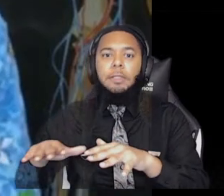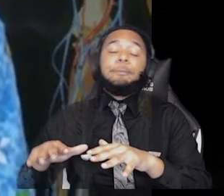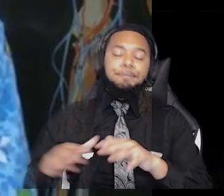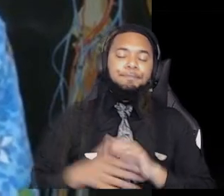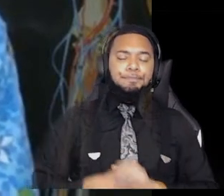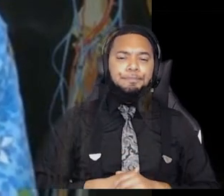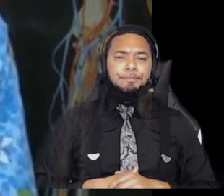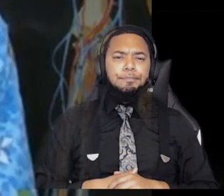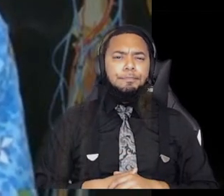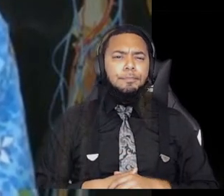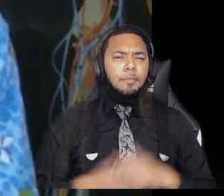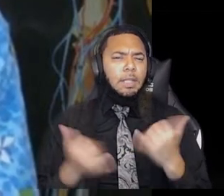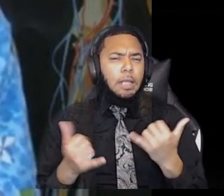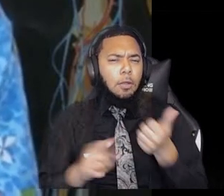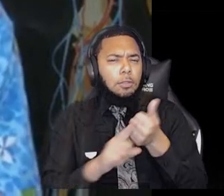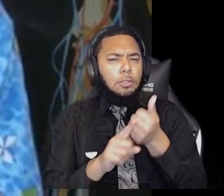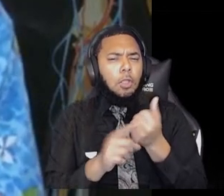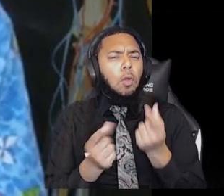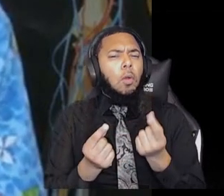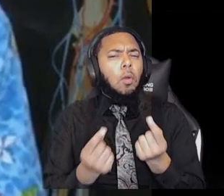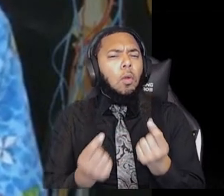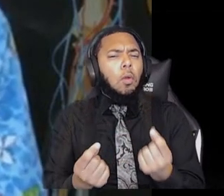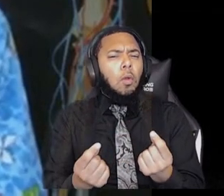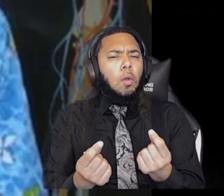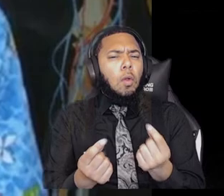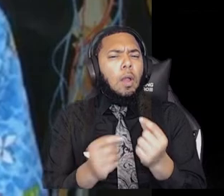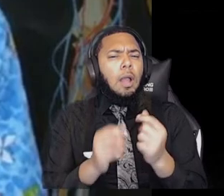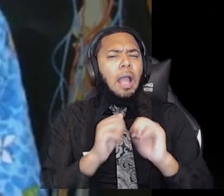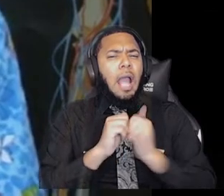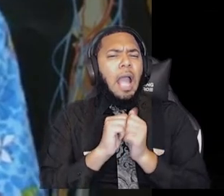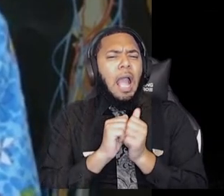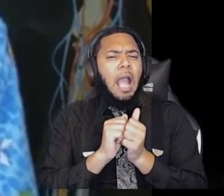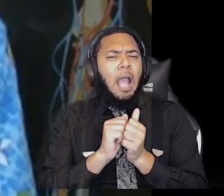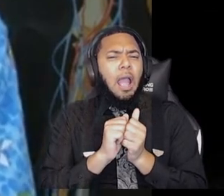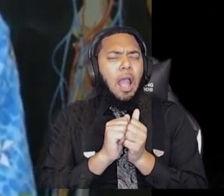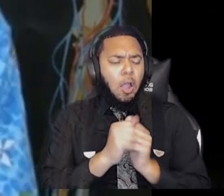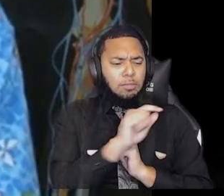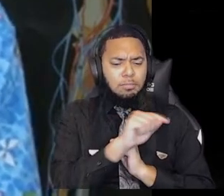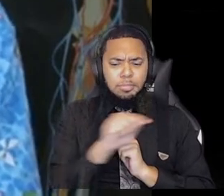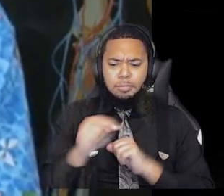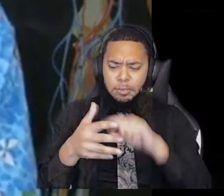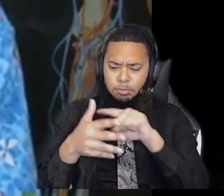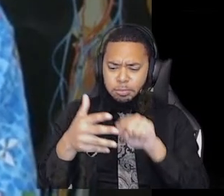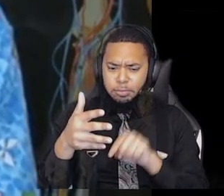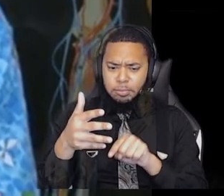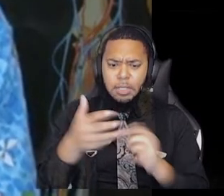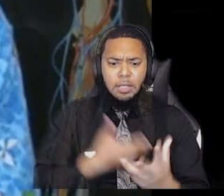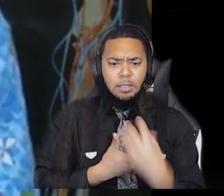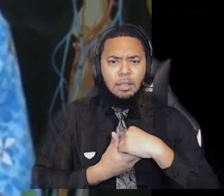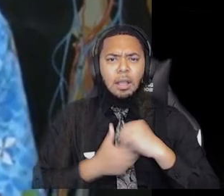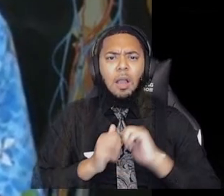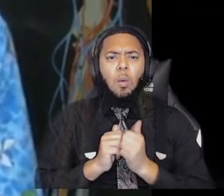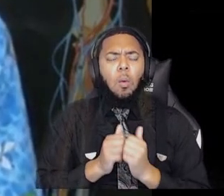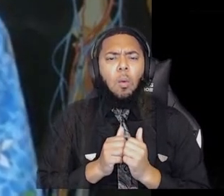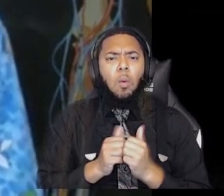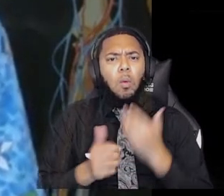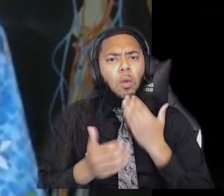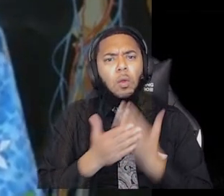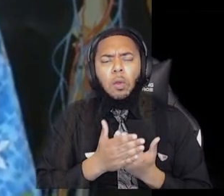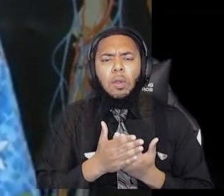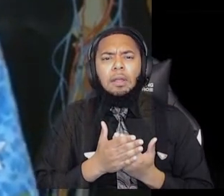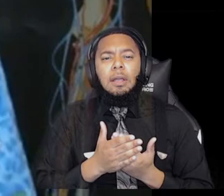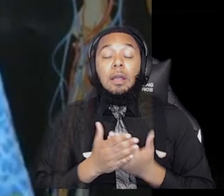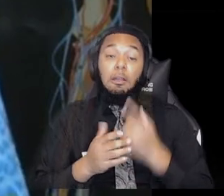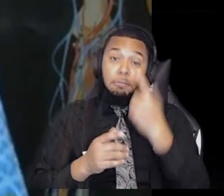what can you do? What can you do about making all these components part of yourself? Because all of these will play